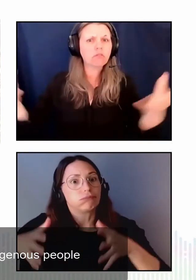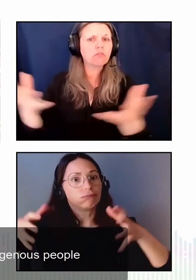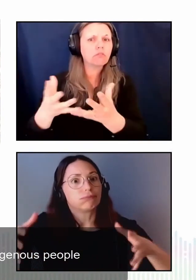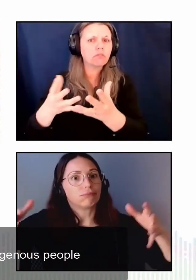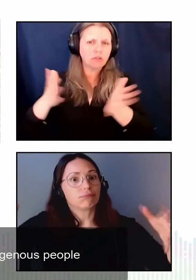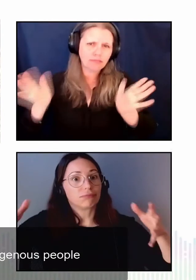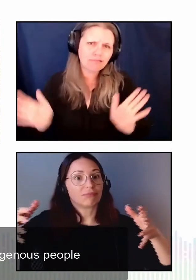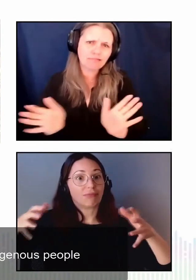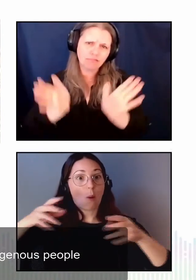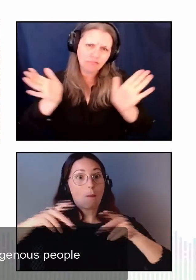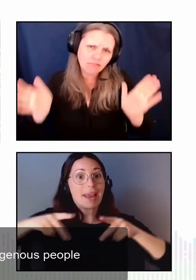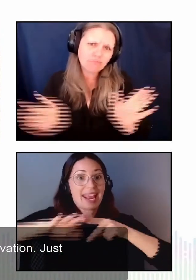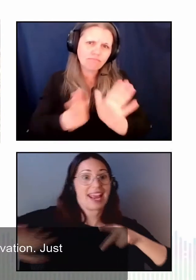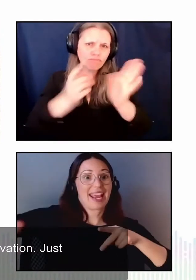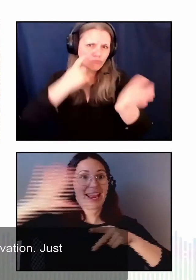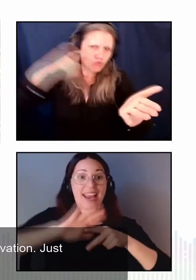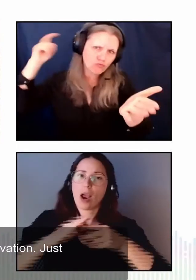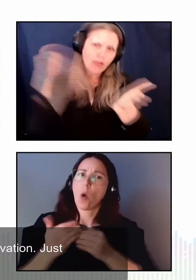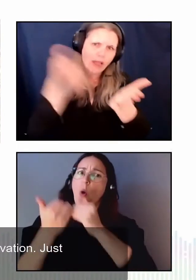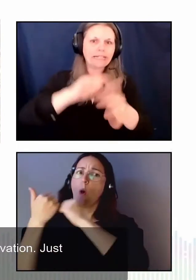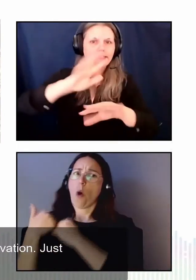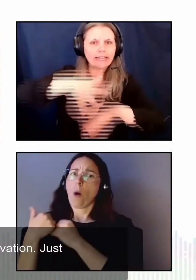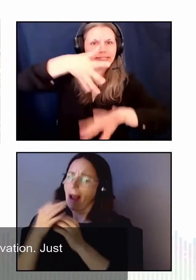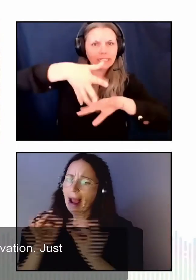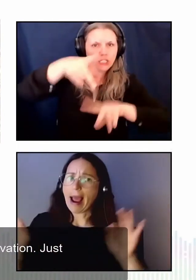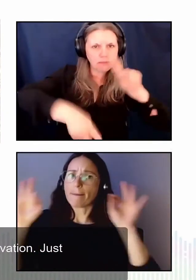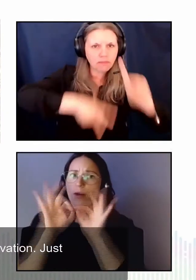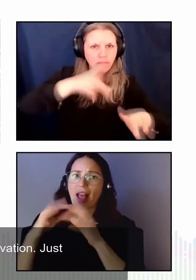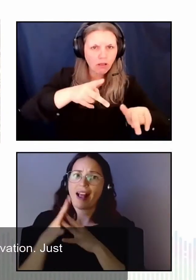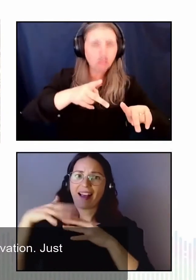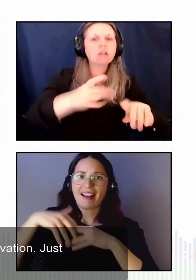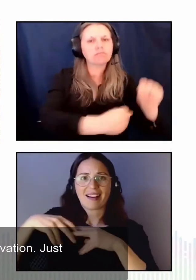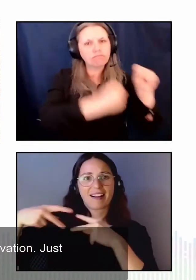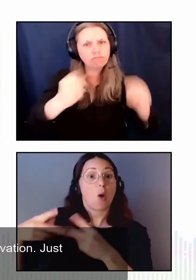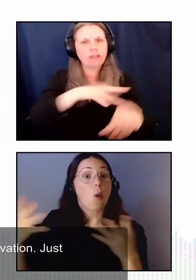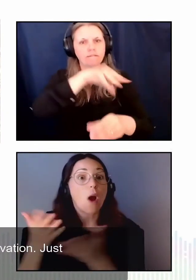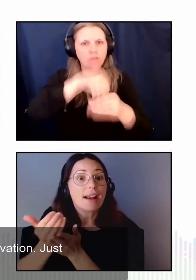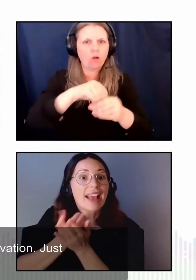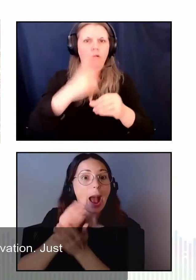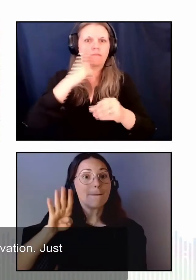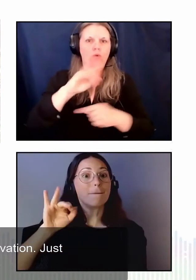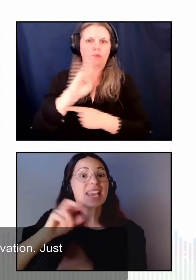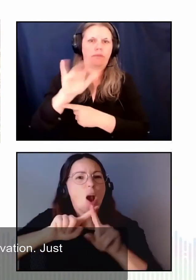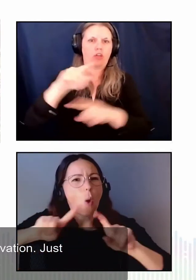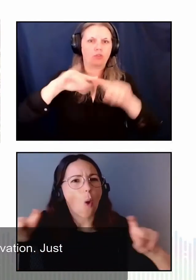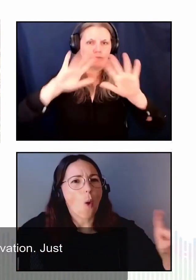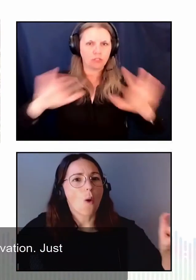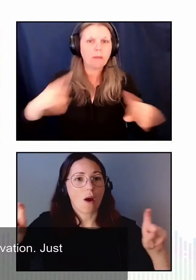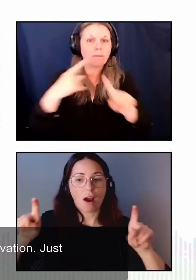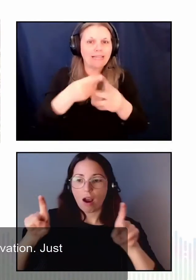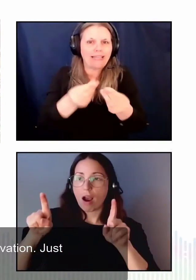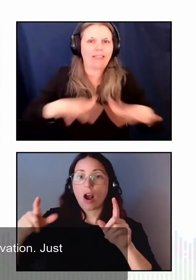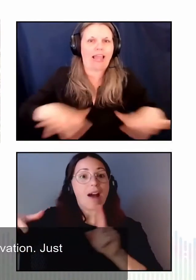crucial role Indigenous people play in biodiversity and ecosystem preservation. Just recently,